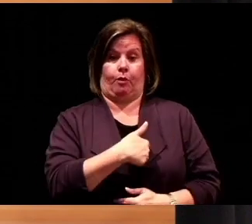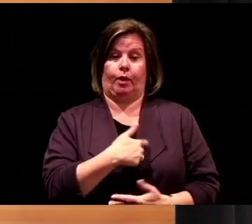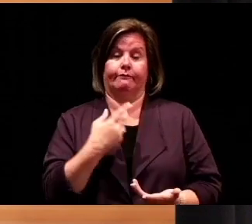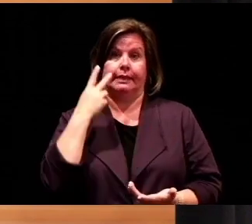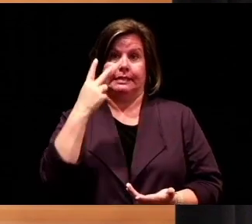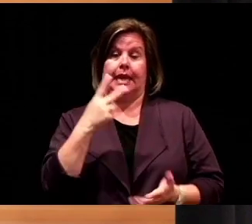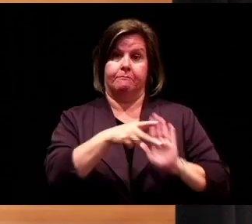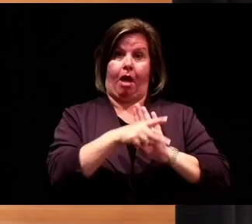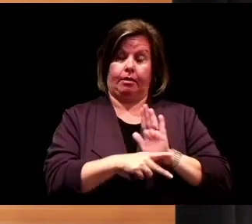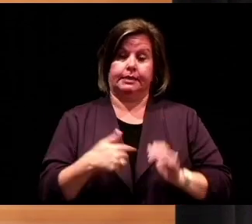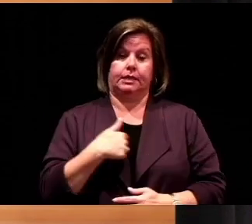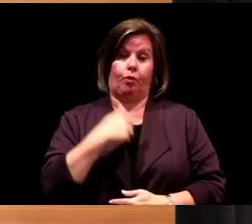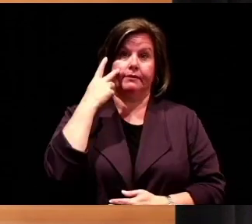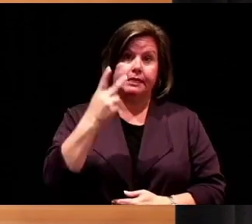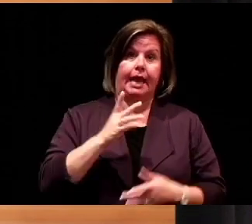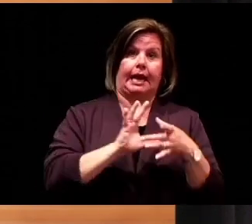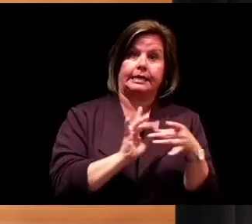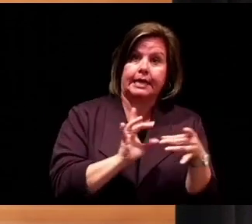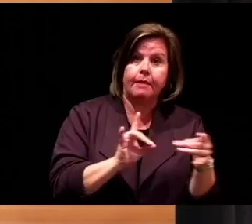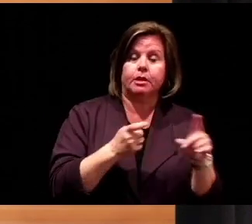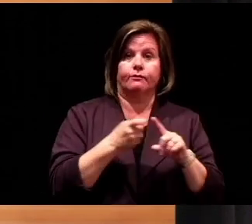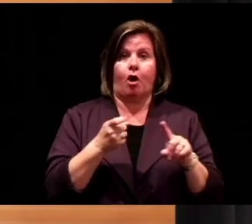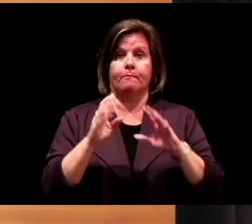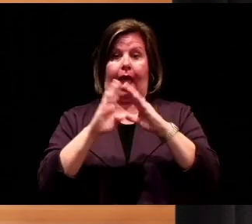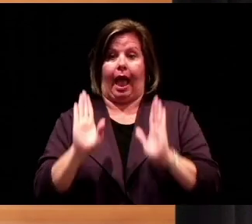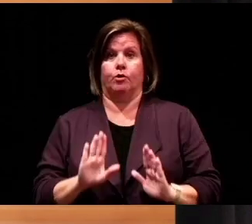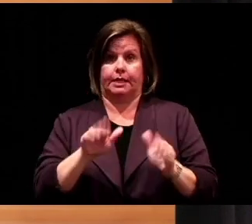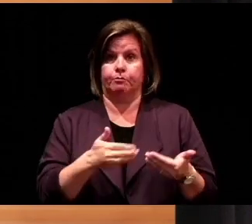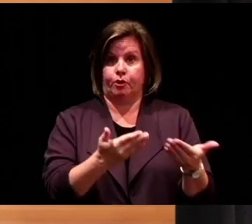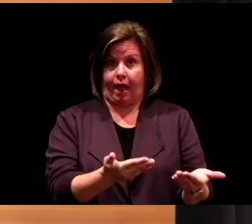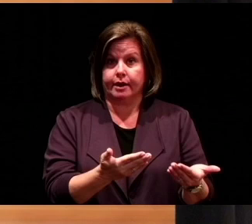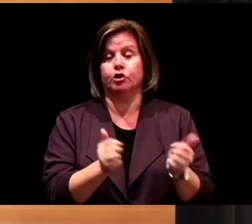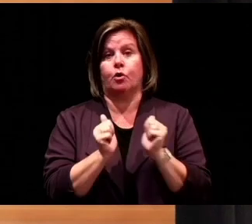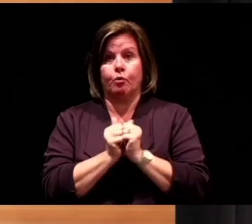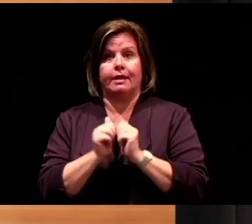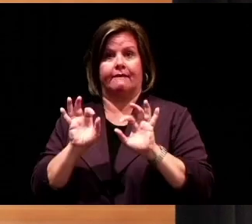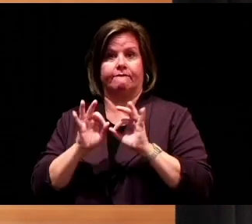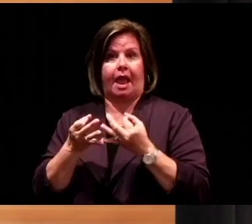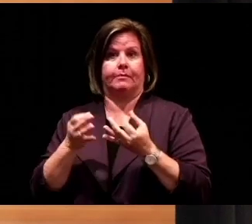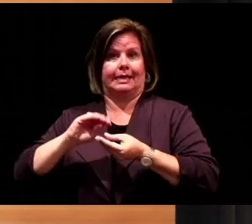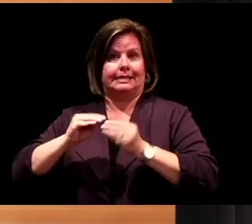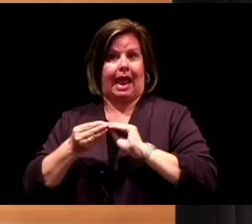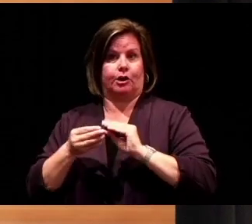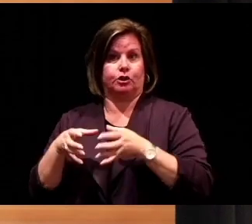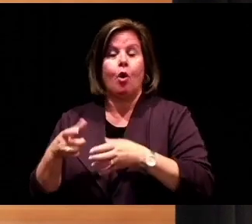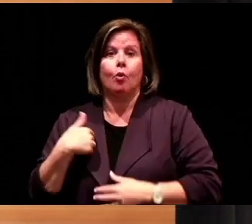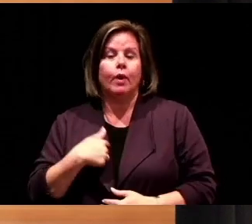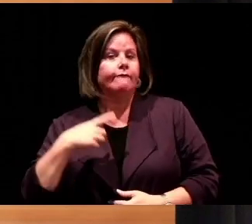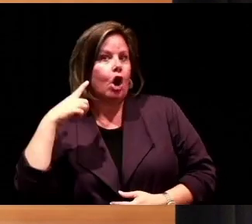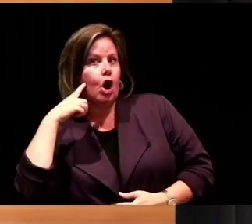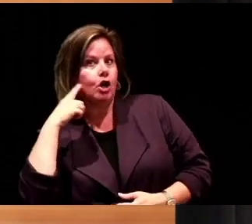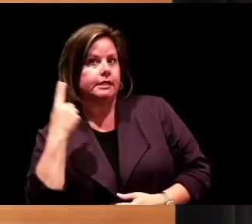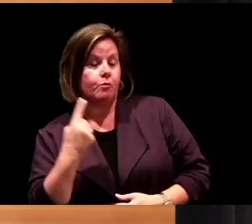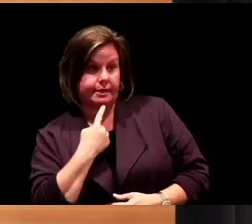As if we haven't talked to death about the elements of proof already, I will breeze through it just because, again, we've addressed it previously,